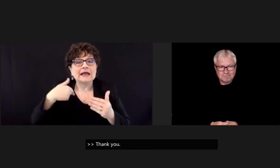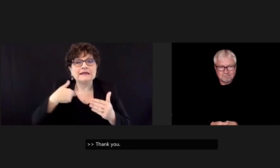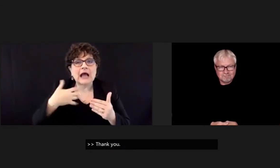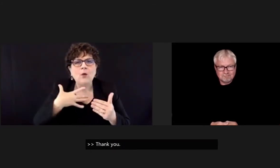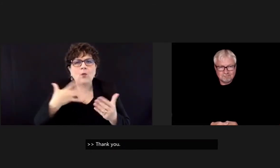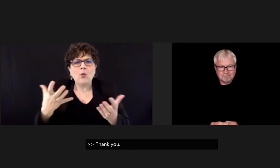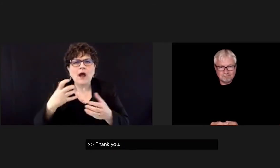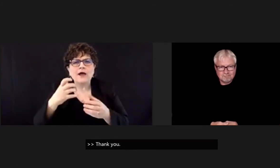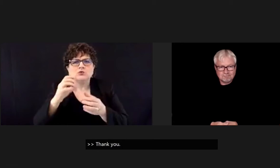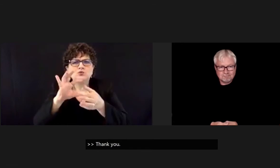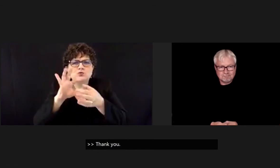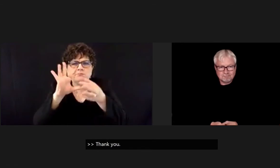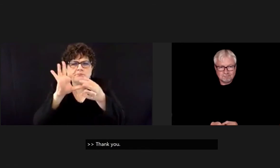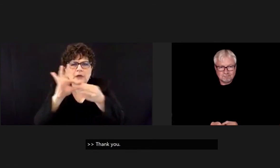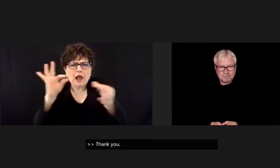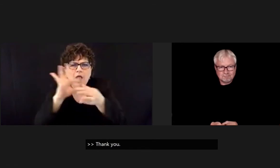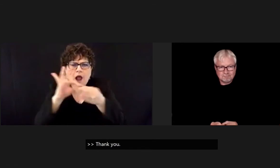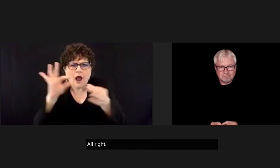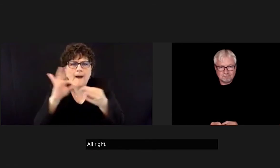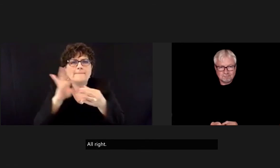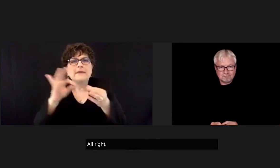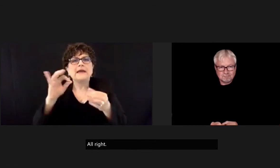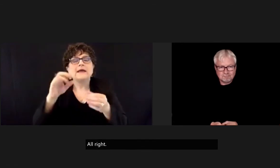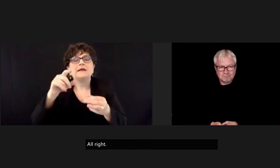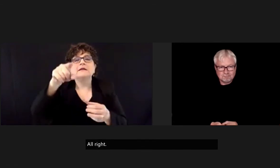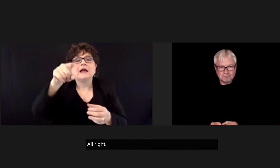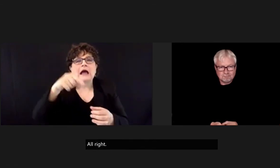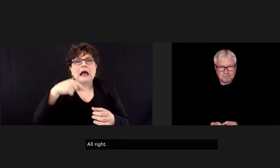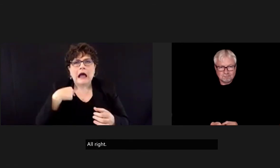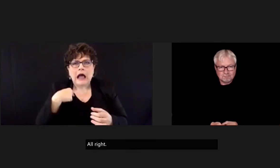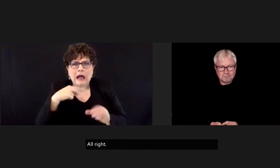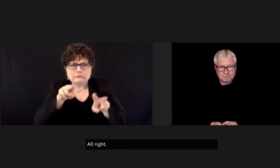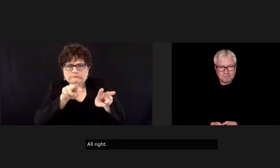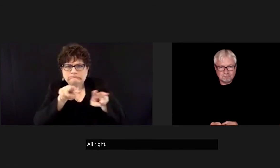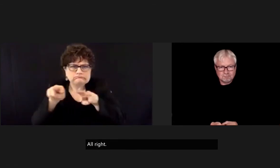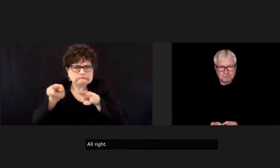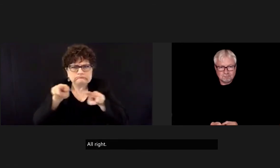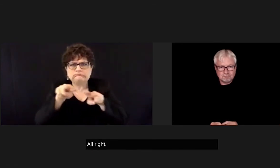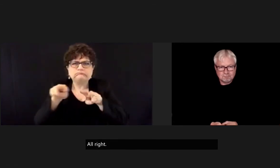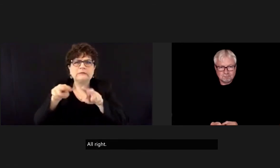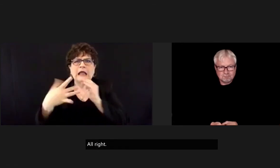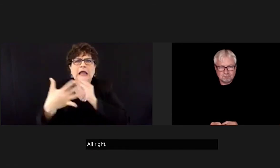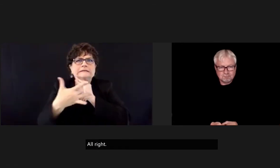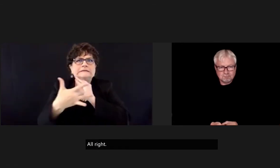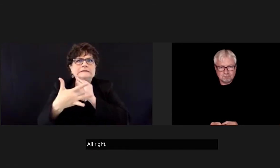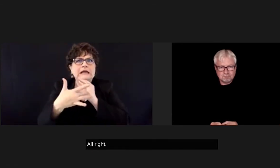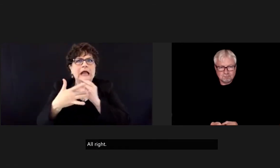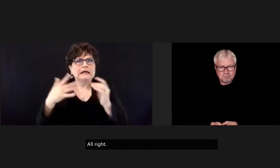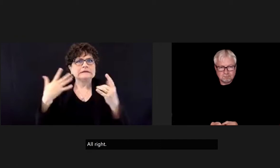All right. Next, I would like to make a comment.